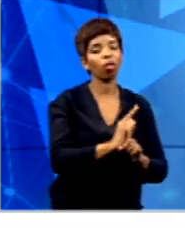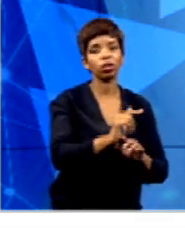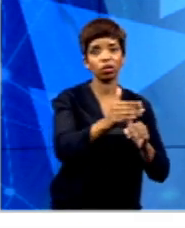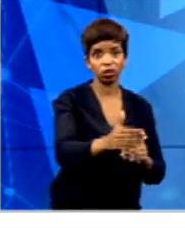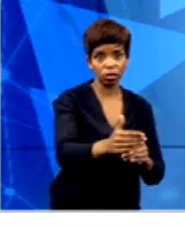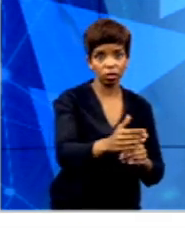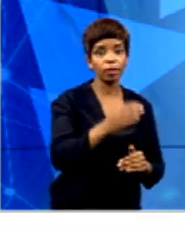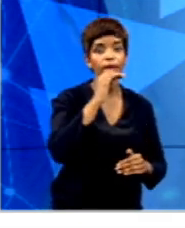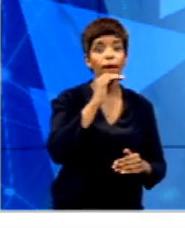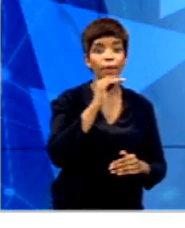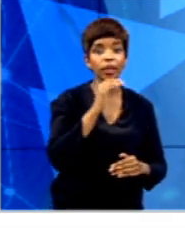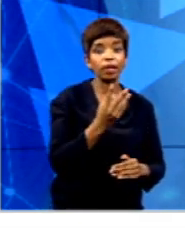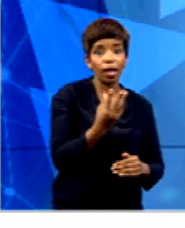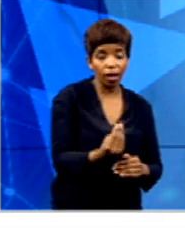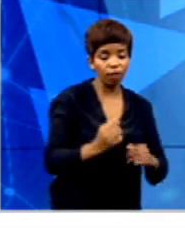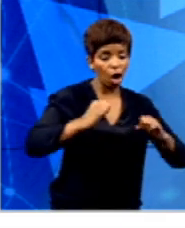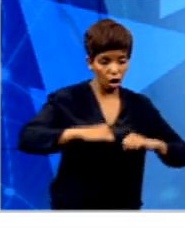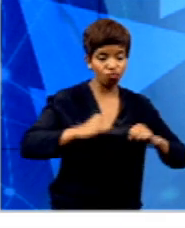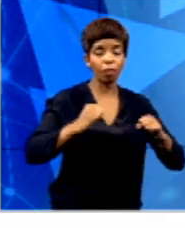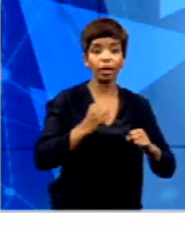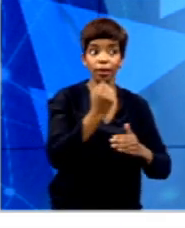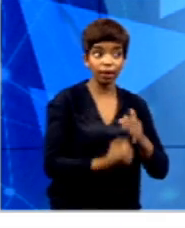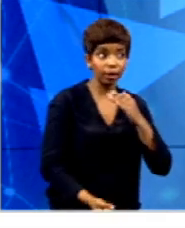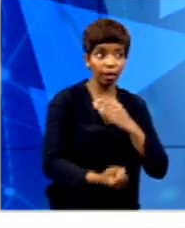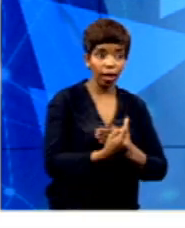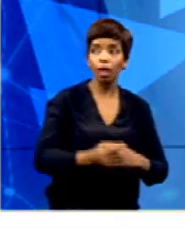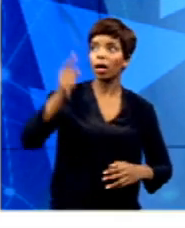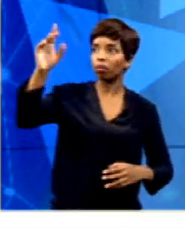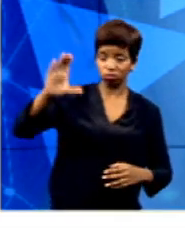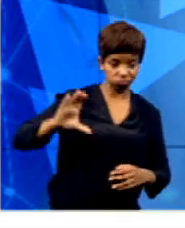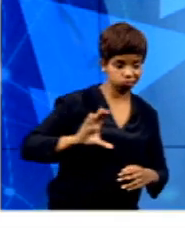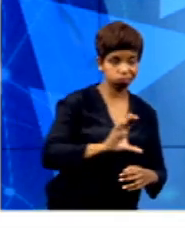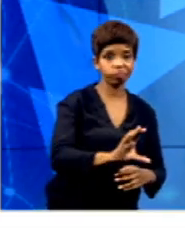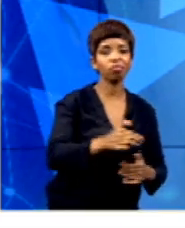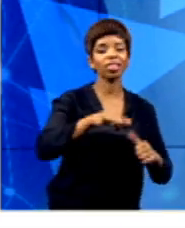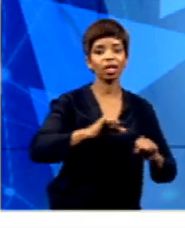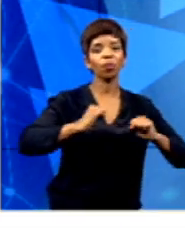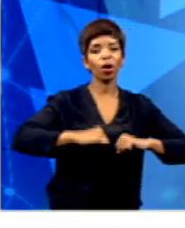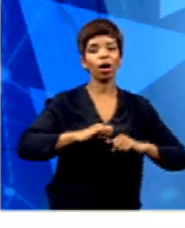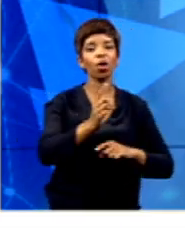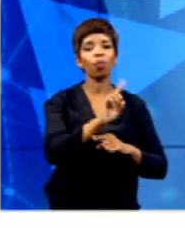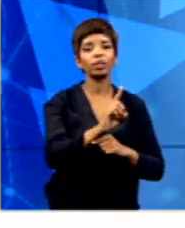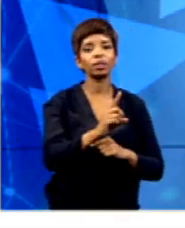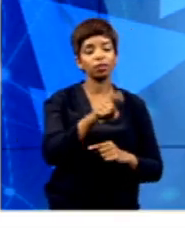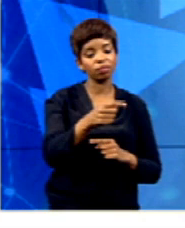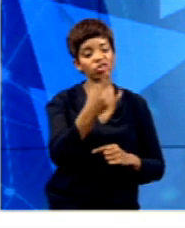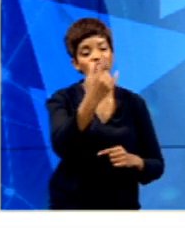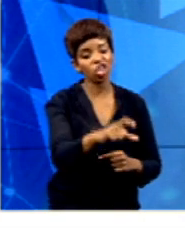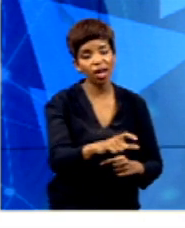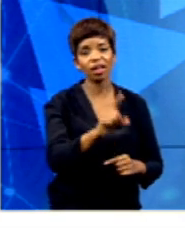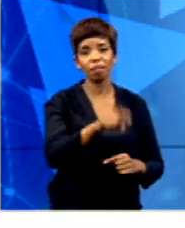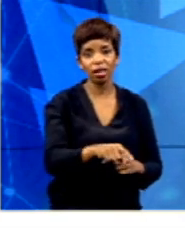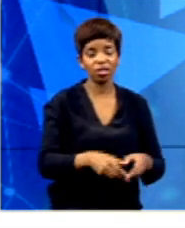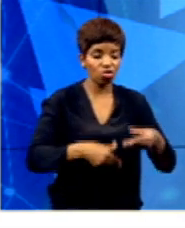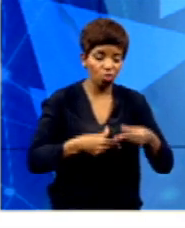gets paid. People forget. And what we recommend is that people go and check either in their documents, and if they can't find